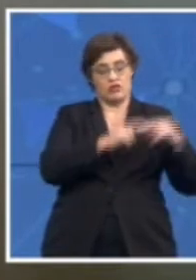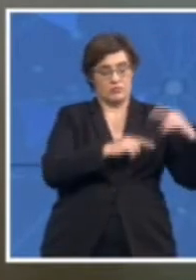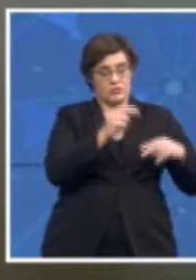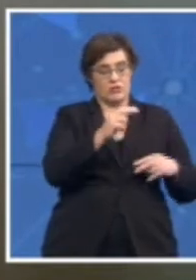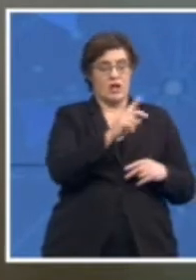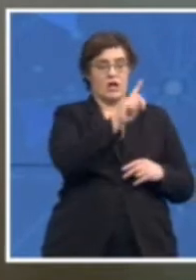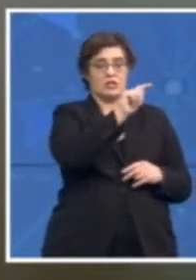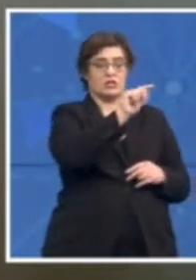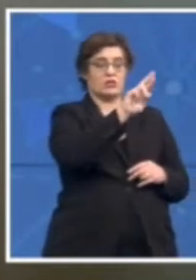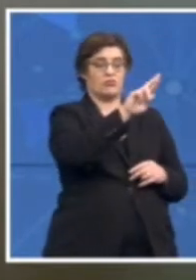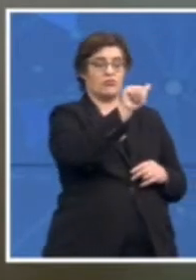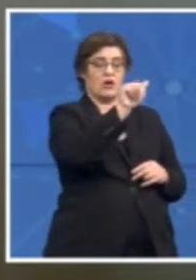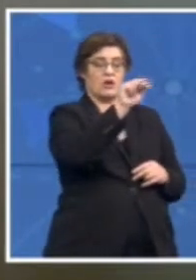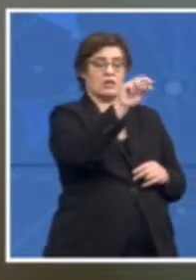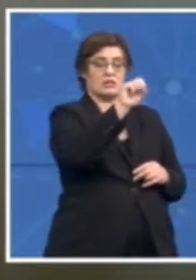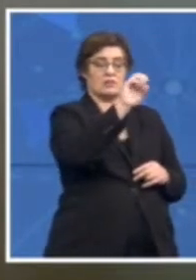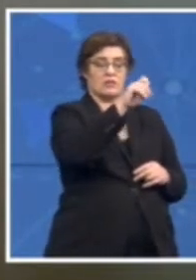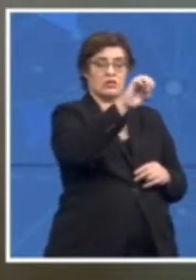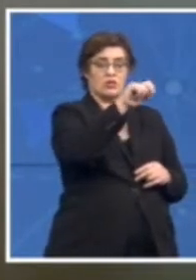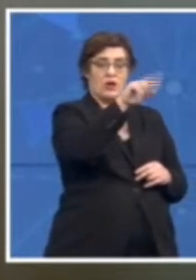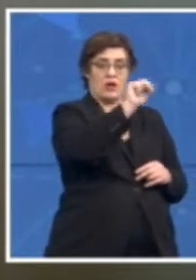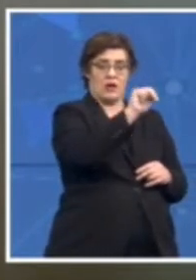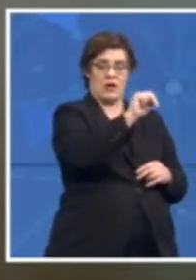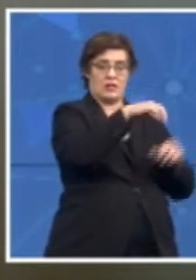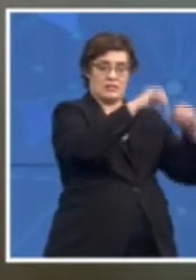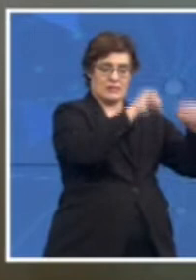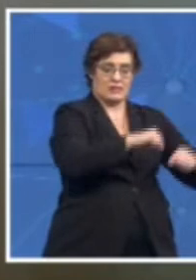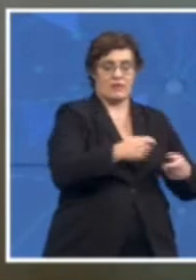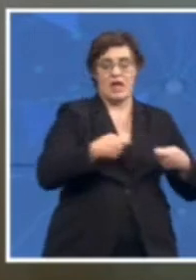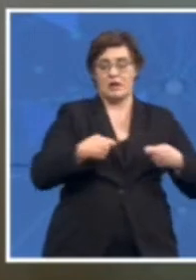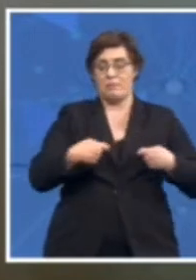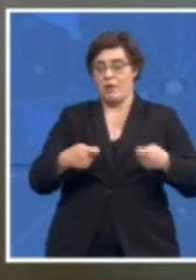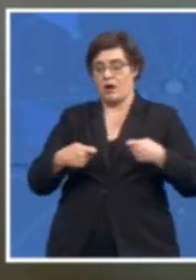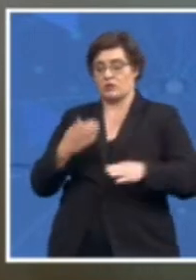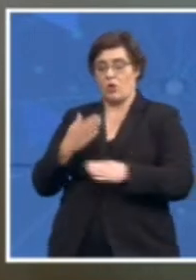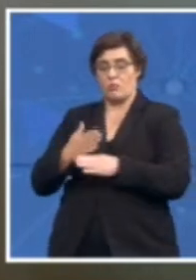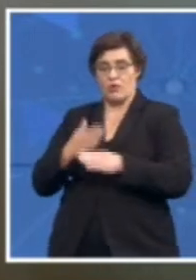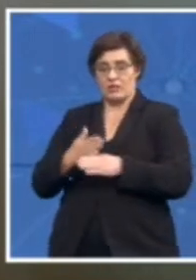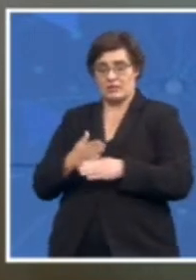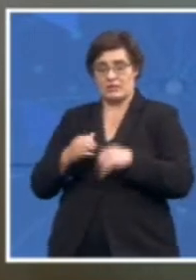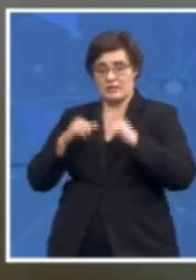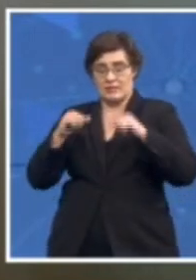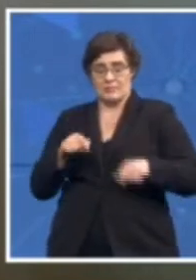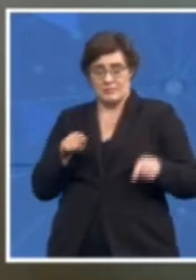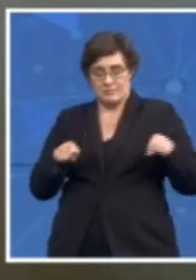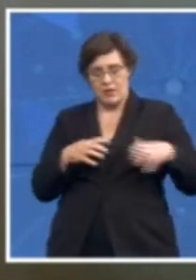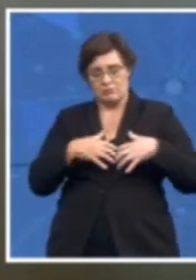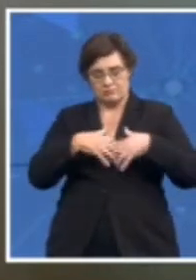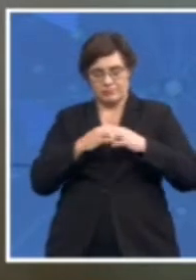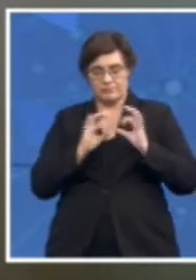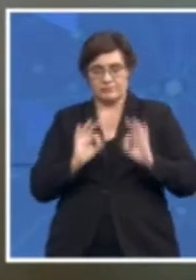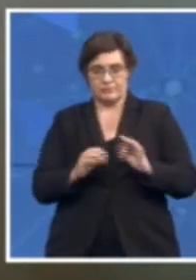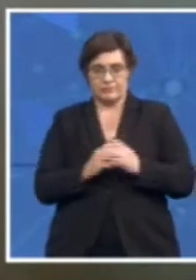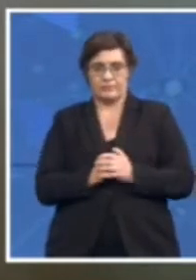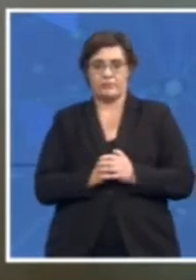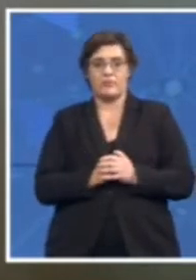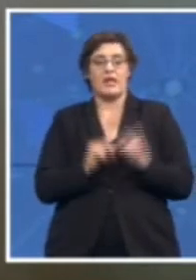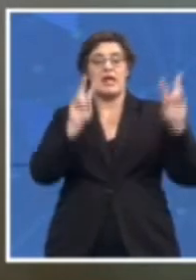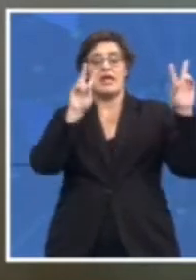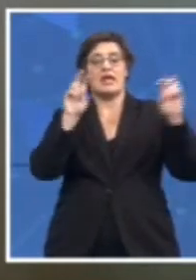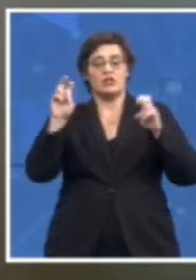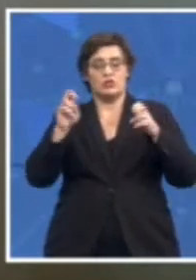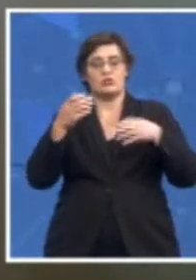system and market operators. So that is in place. The issues that are still outstanding relate to